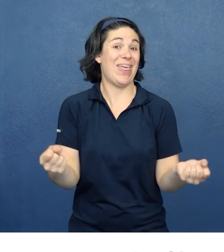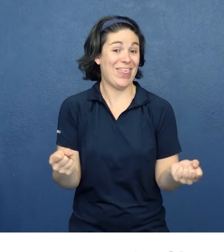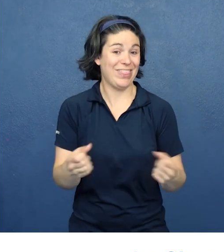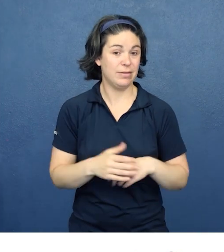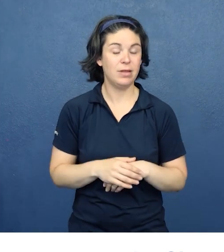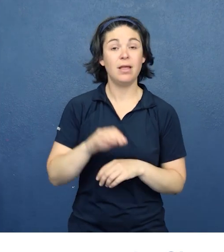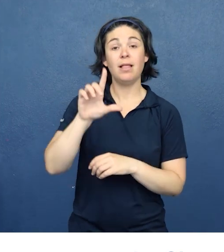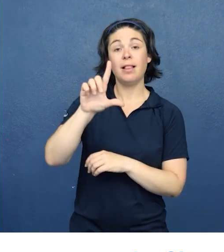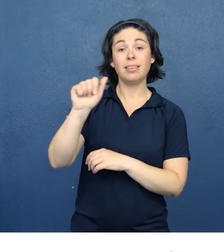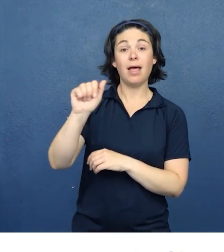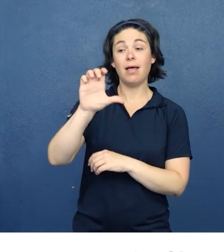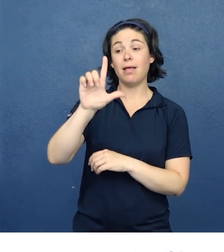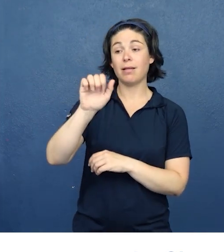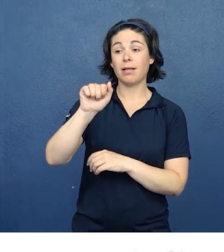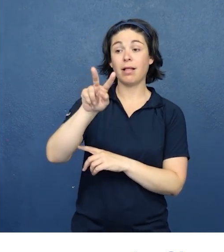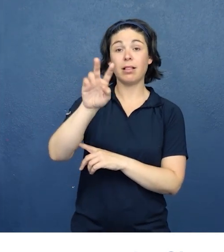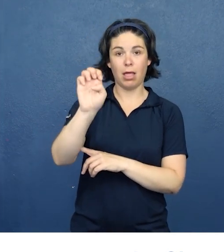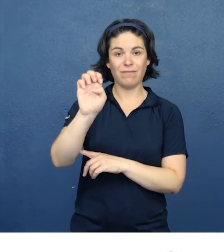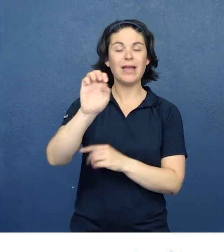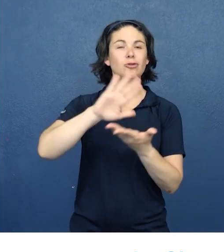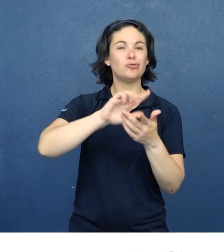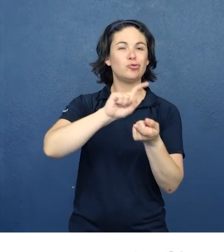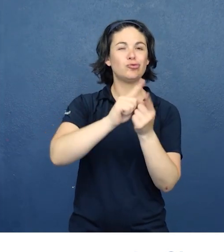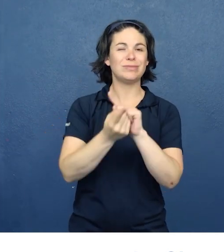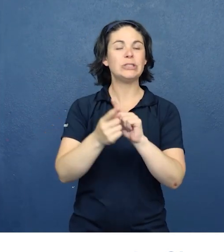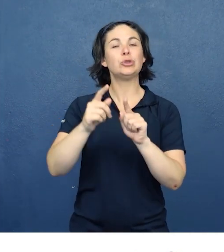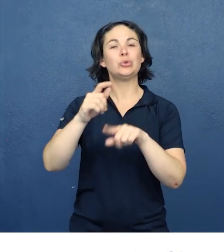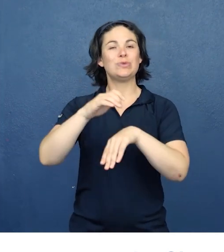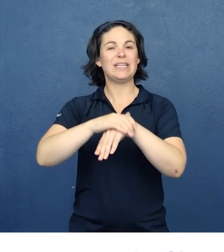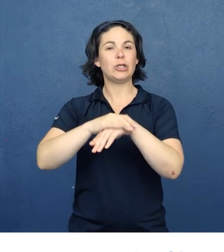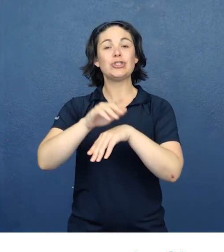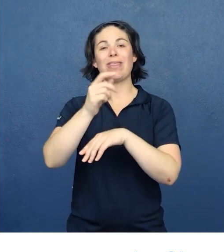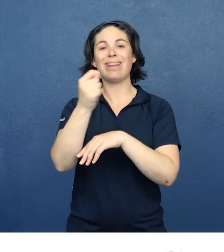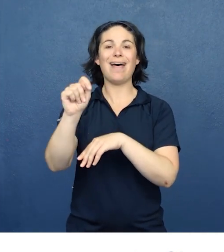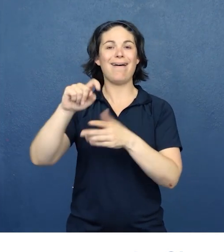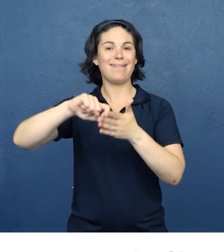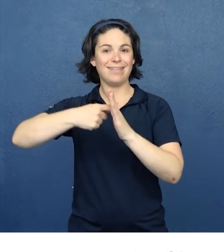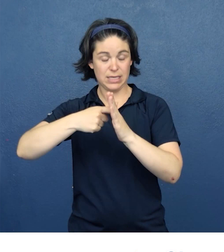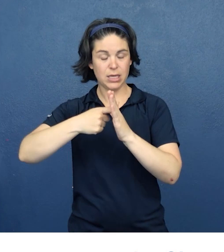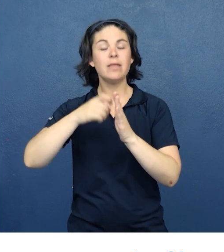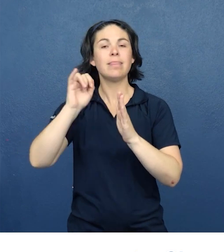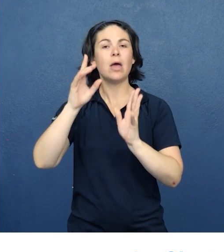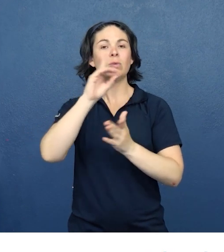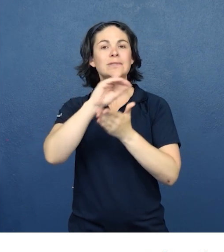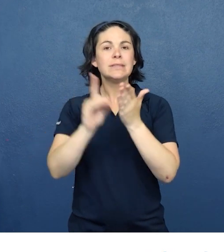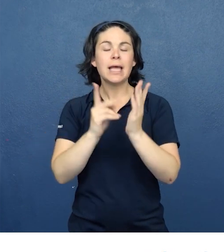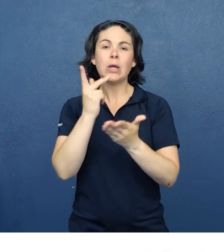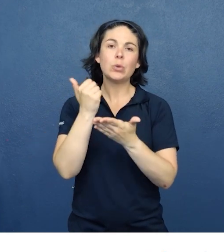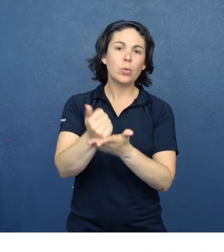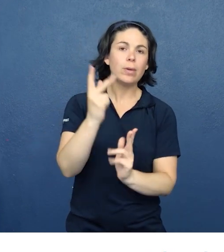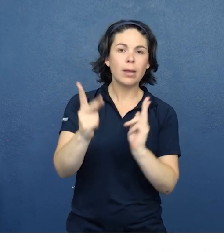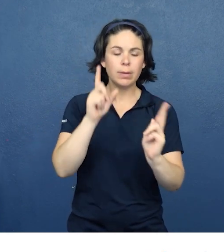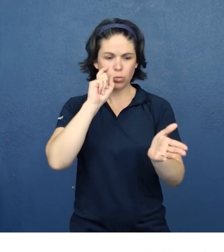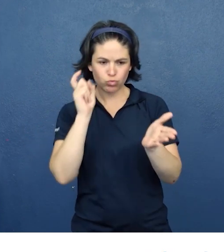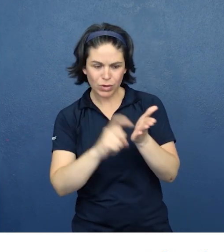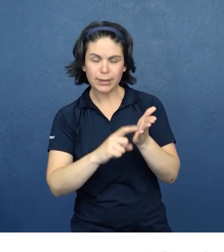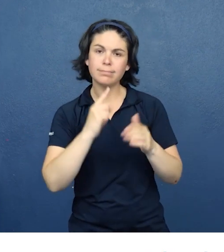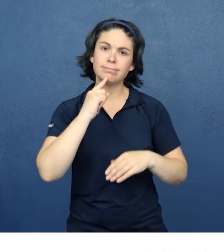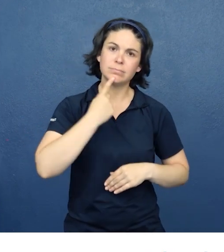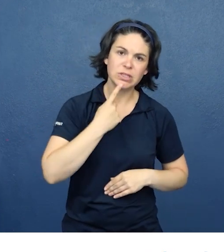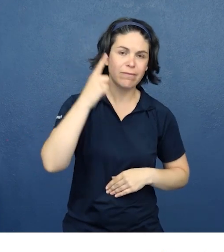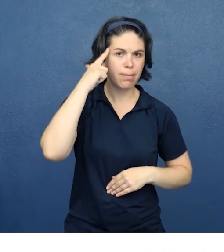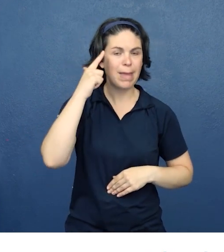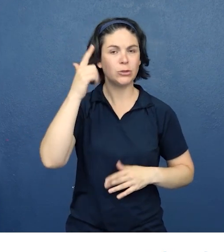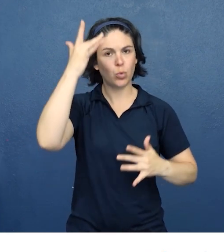The clave, or the key in English, was created to help individuals and their families recognize the symptoms of serious